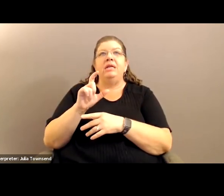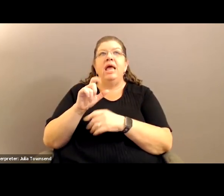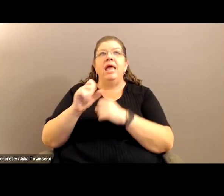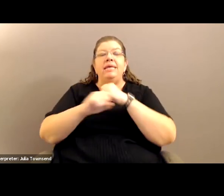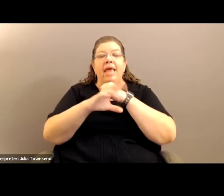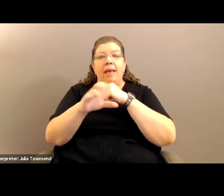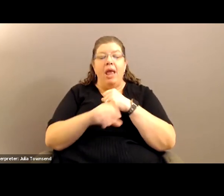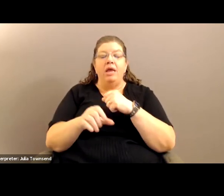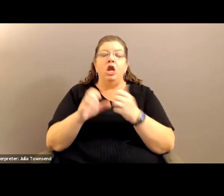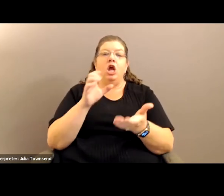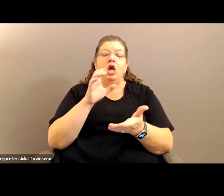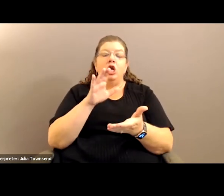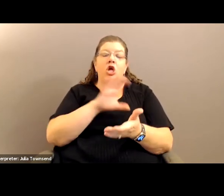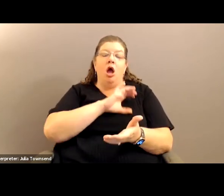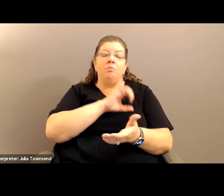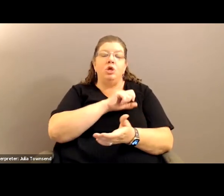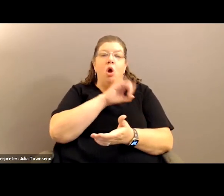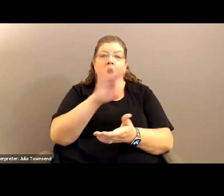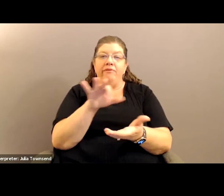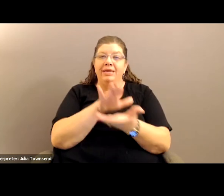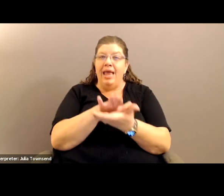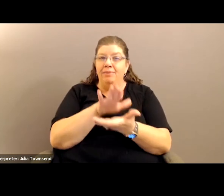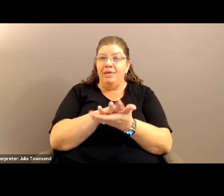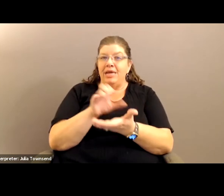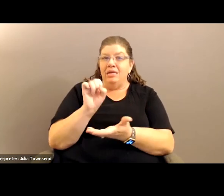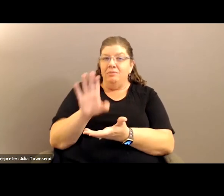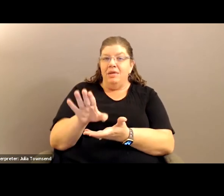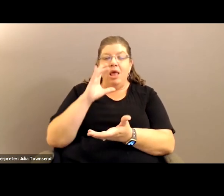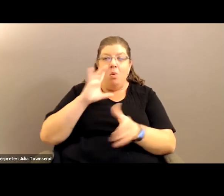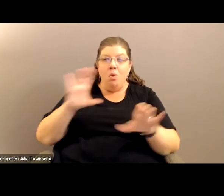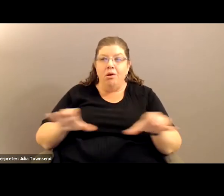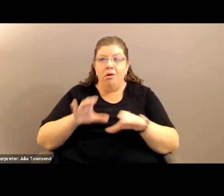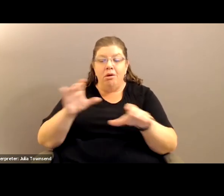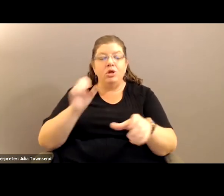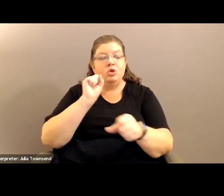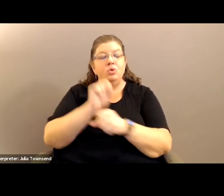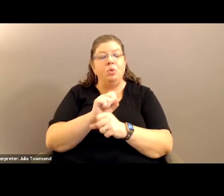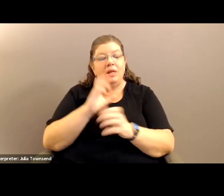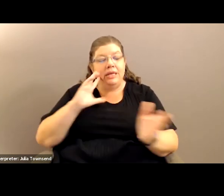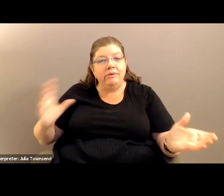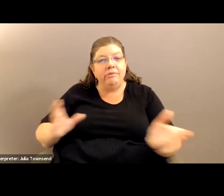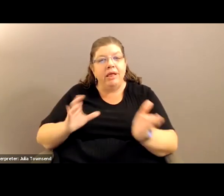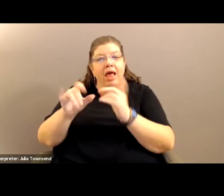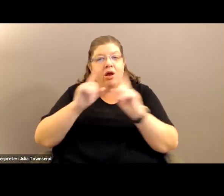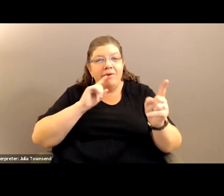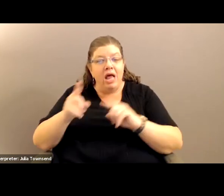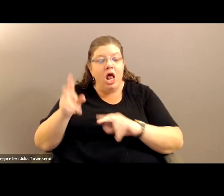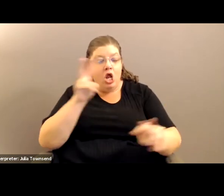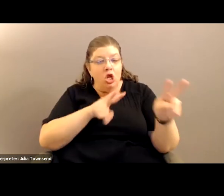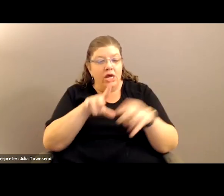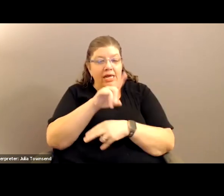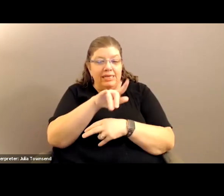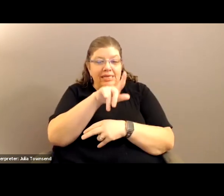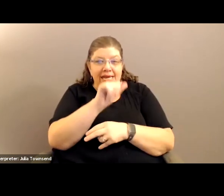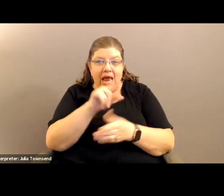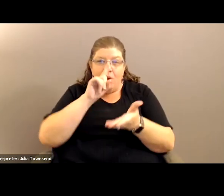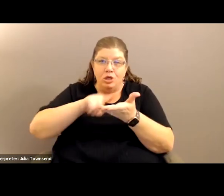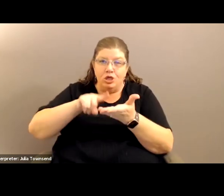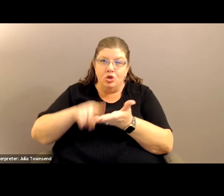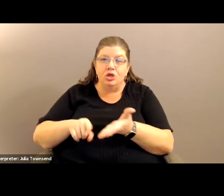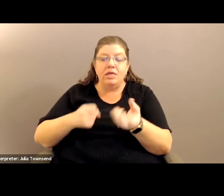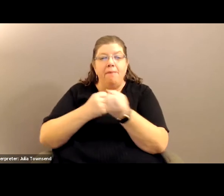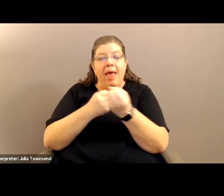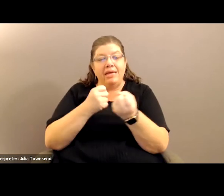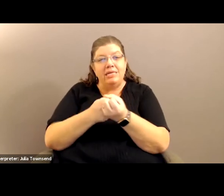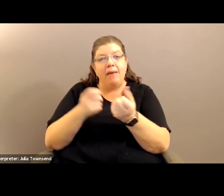they want to honor their efforts and work to push the needle on this conversation as i look at the data and research that backs up the testimonies they collected